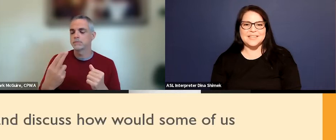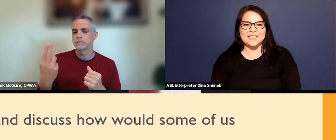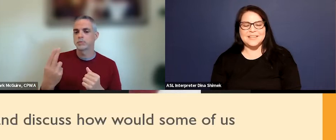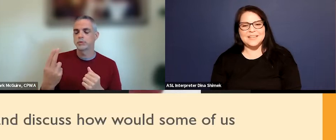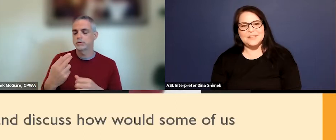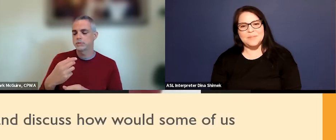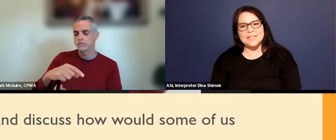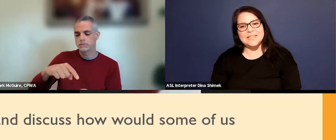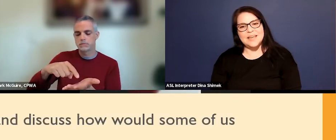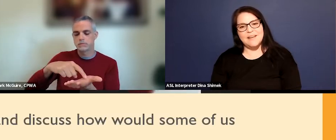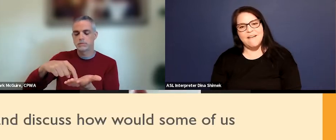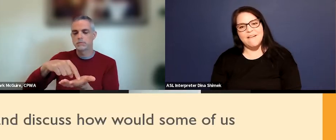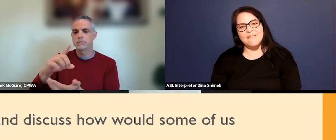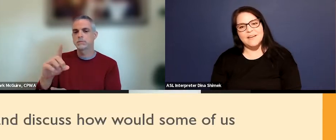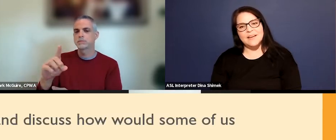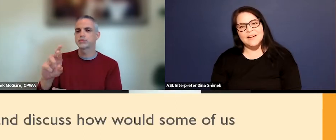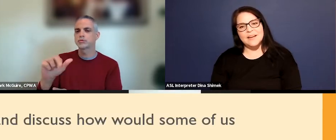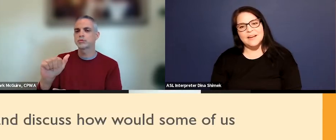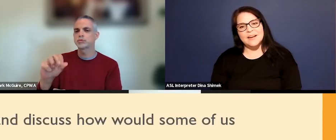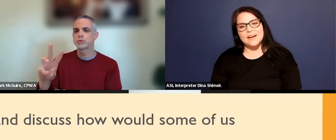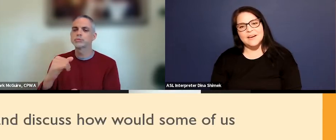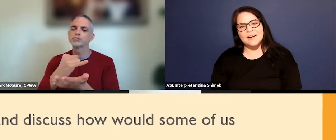see the planes taking off.